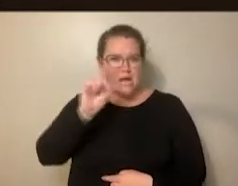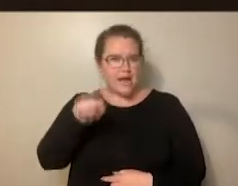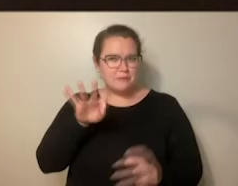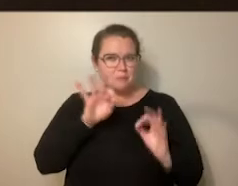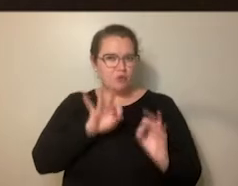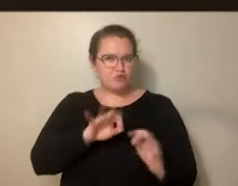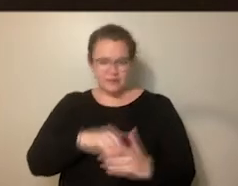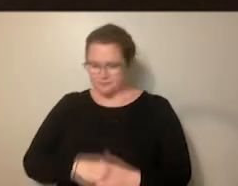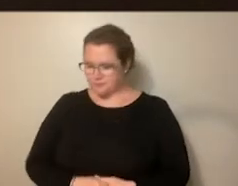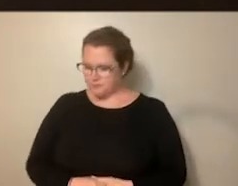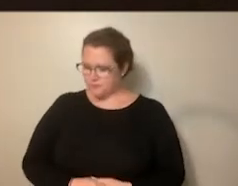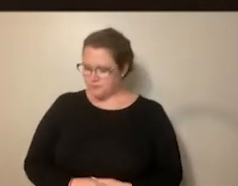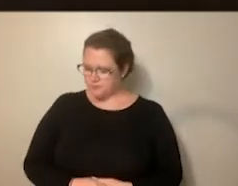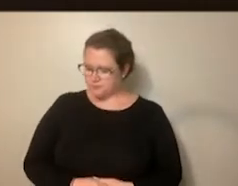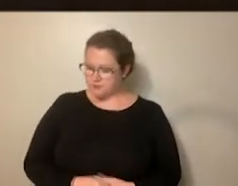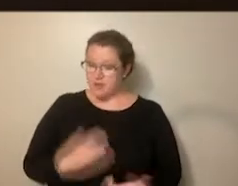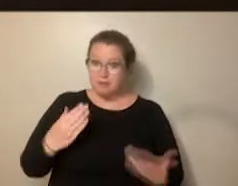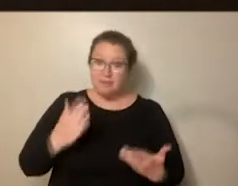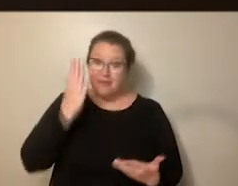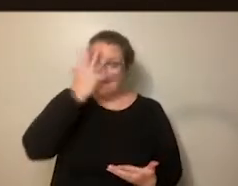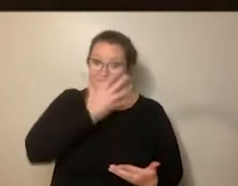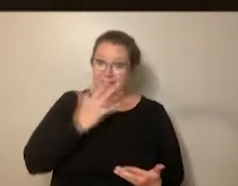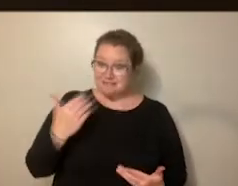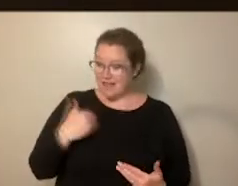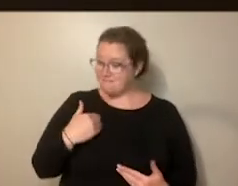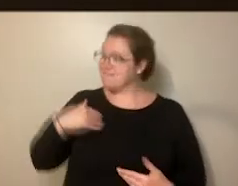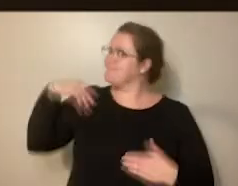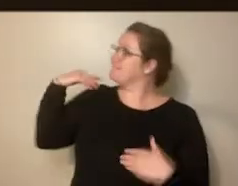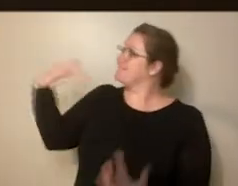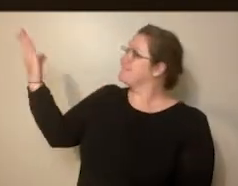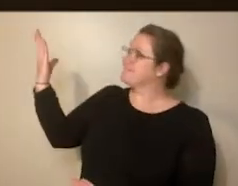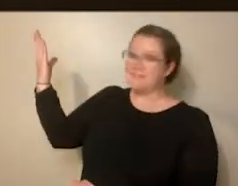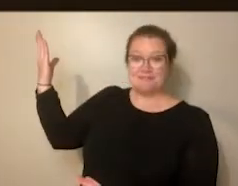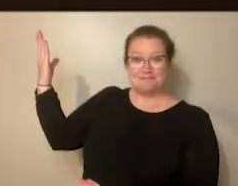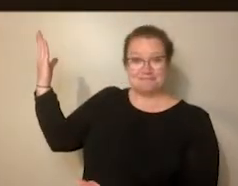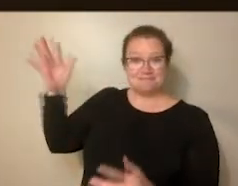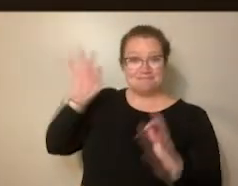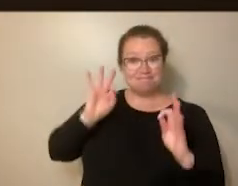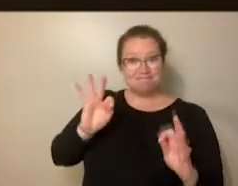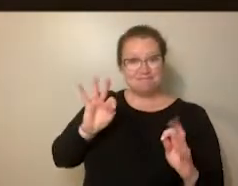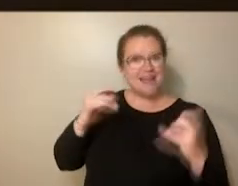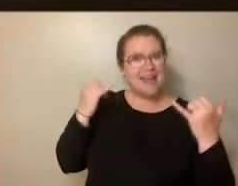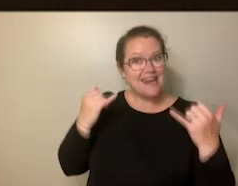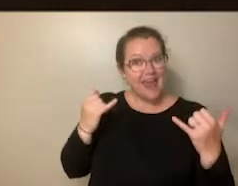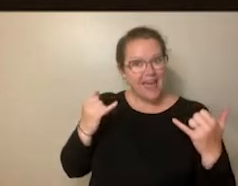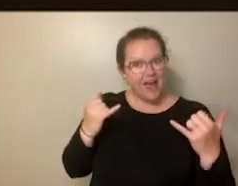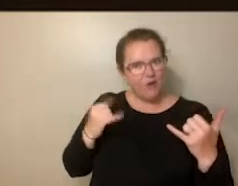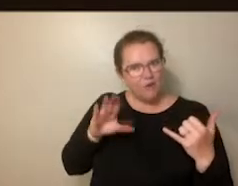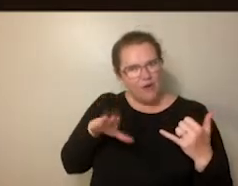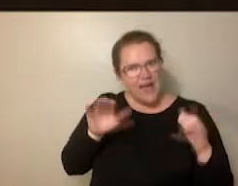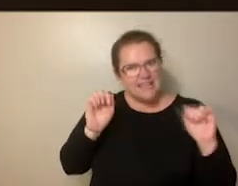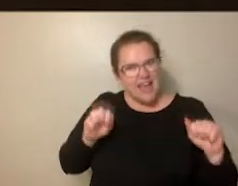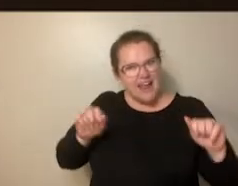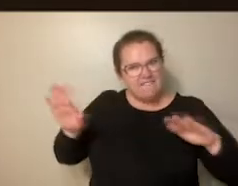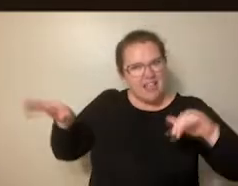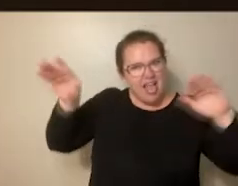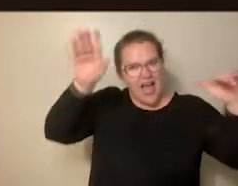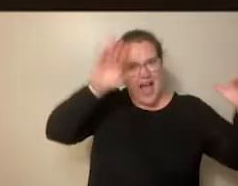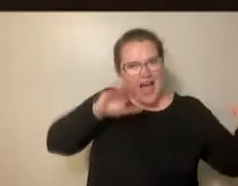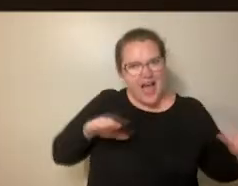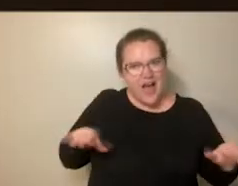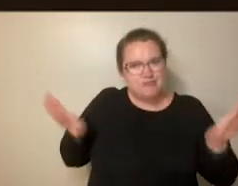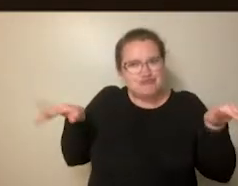Maybe I'll even give my cow one on its face. Ta-da! Now, do cows fly around on white pieces of